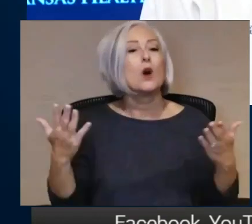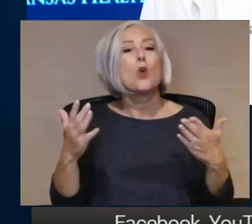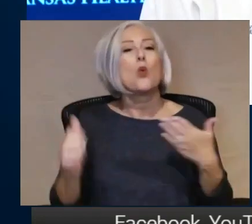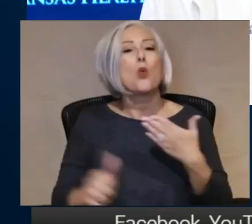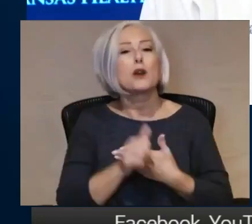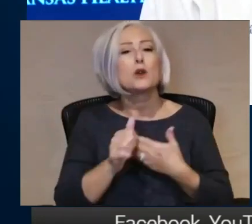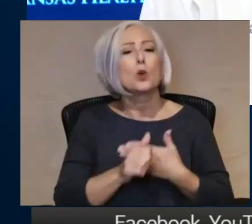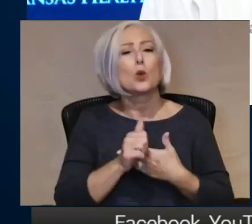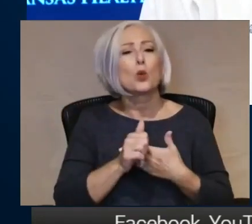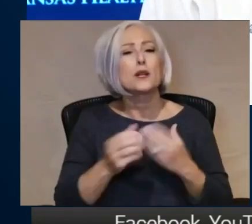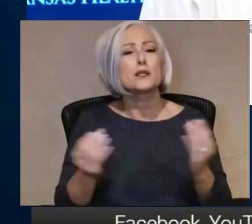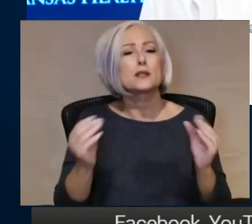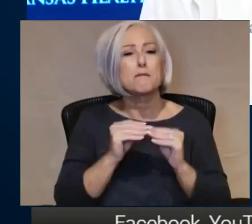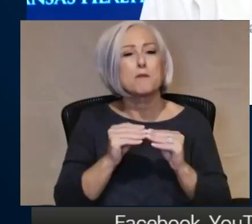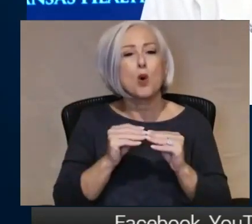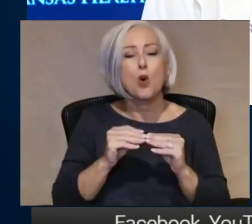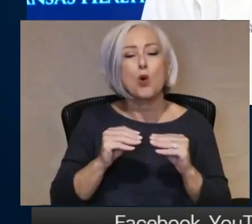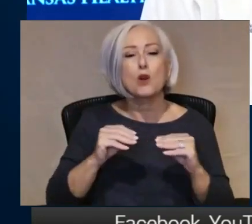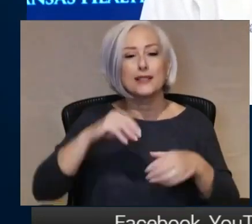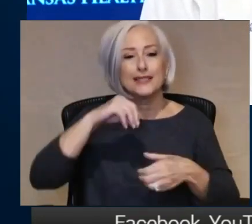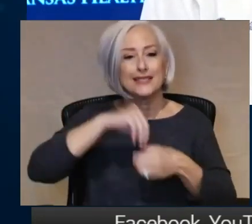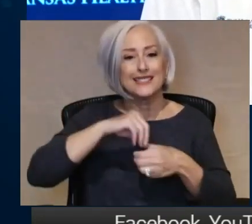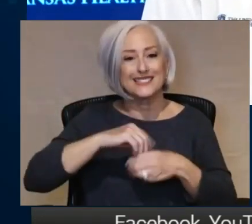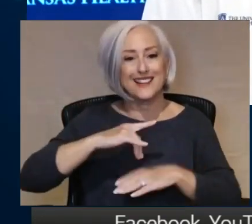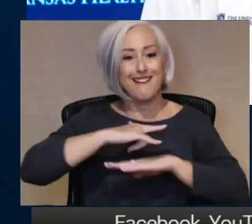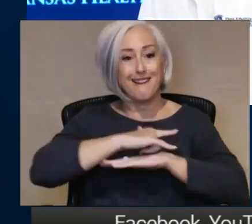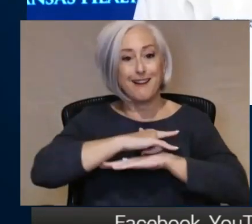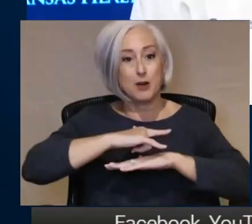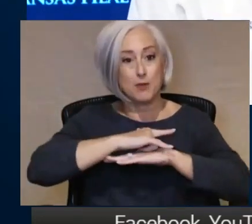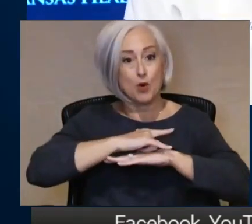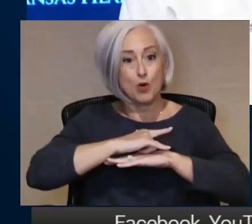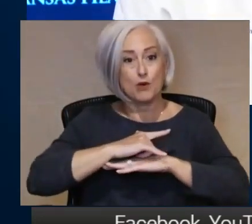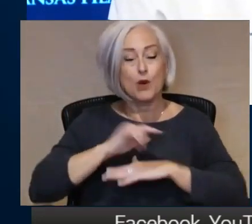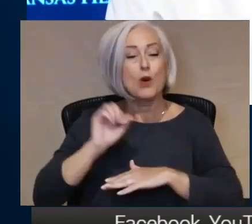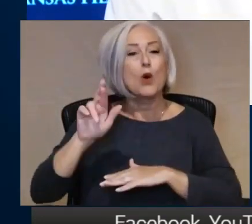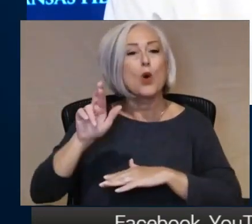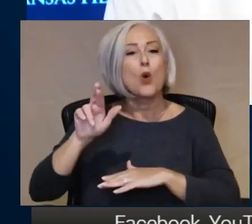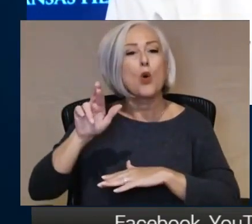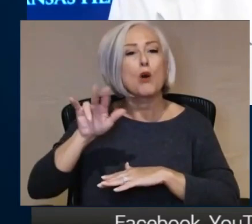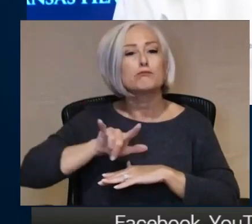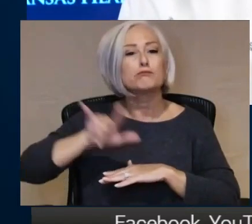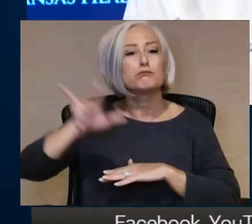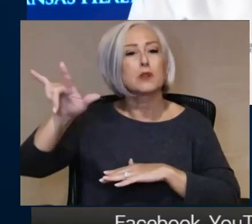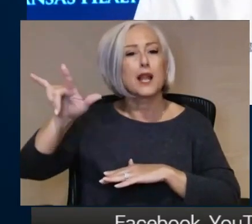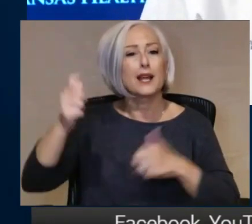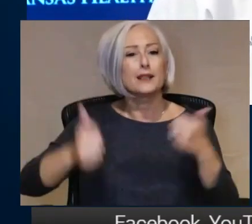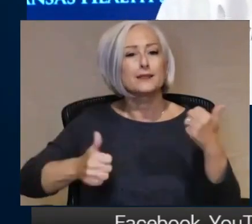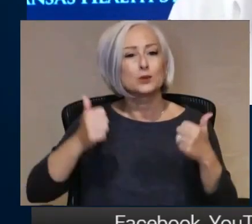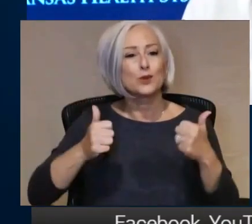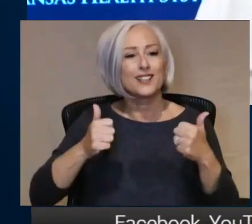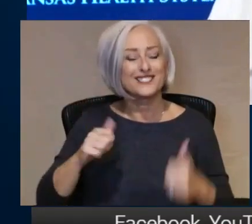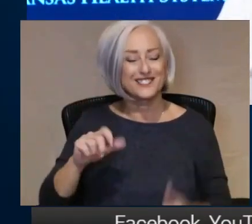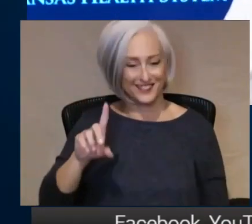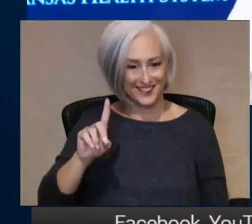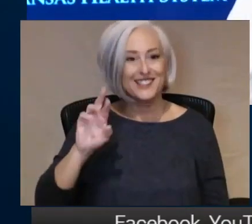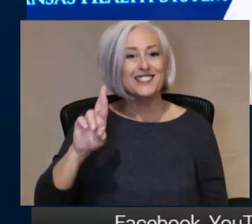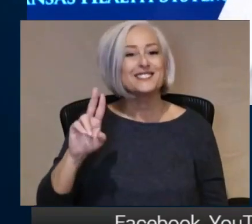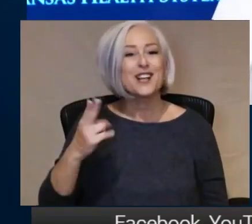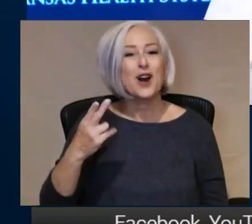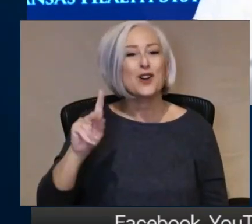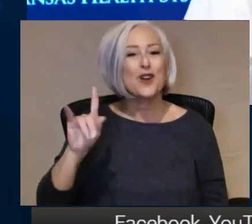in the terminal or on the plane? Oh, that's a great question. Hawkeye's here. He's joined us, Dr. Dana Hawkinson, Medical Director of Infectious